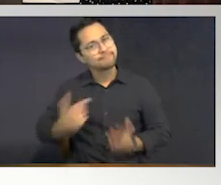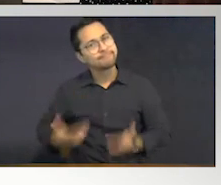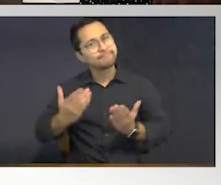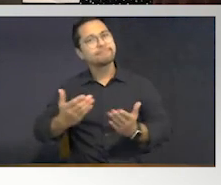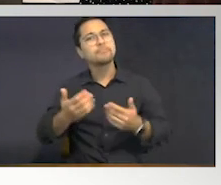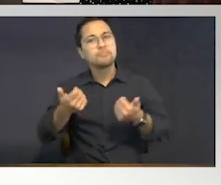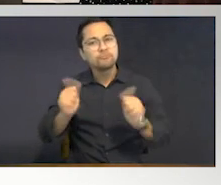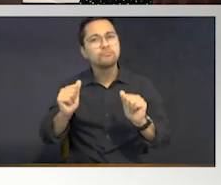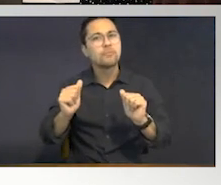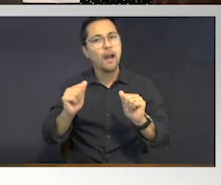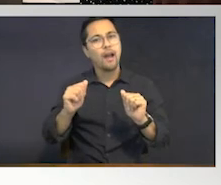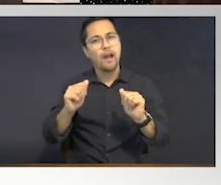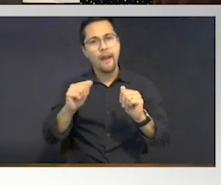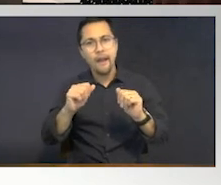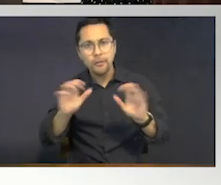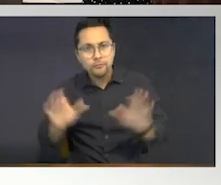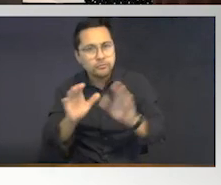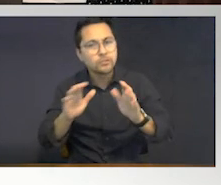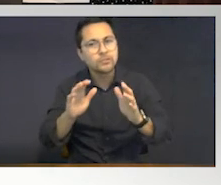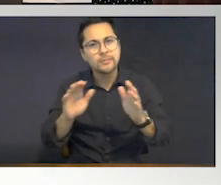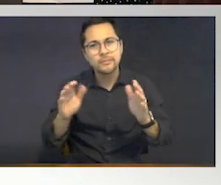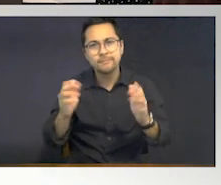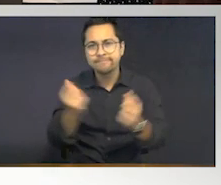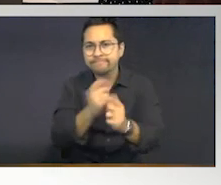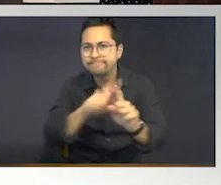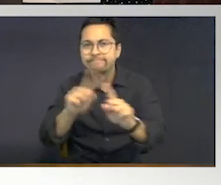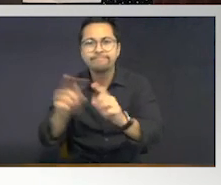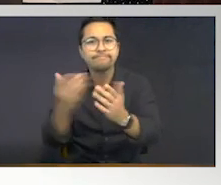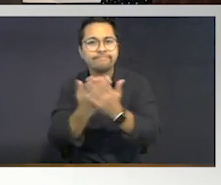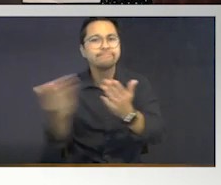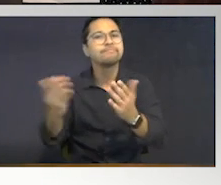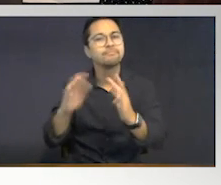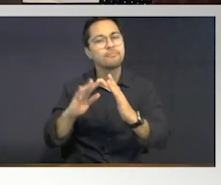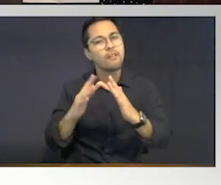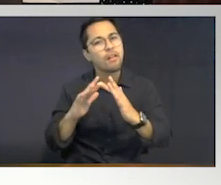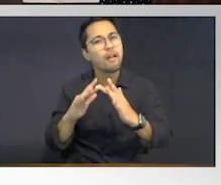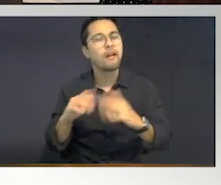as you can electronically. There have been a lot of different